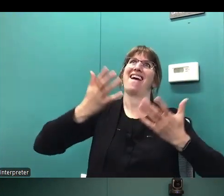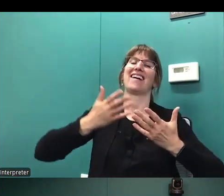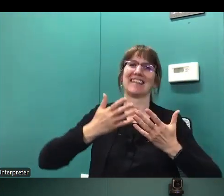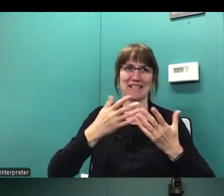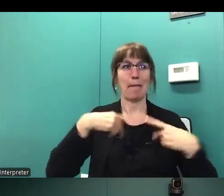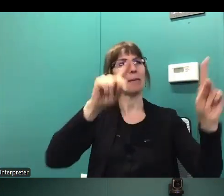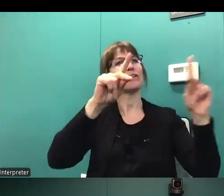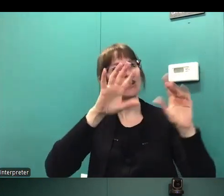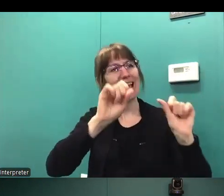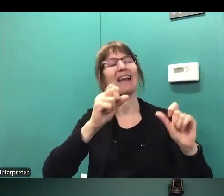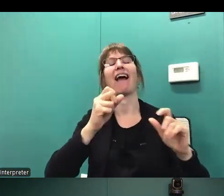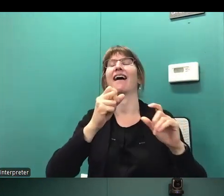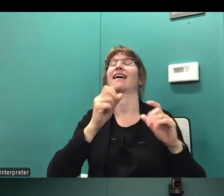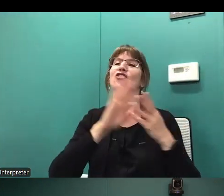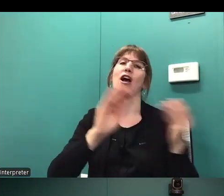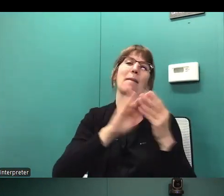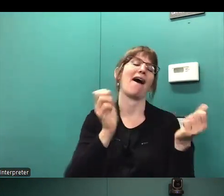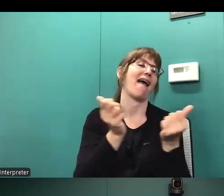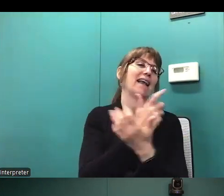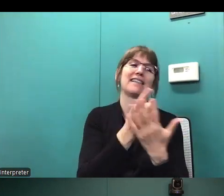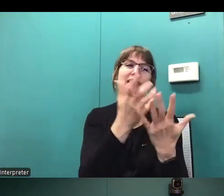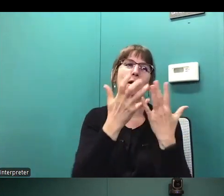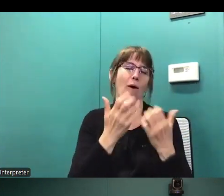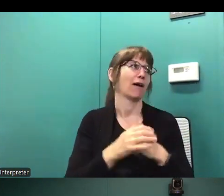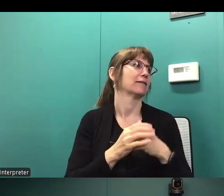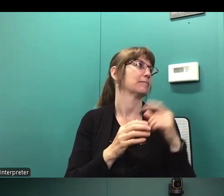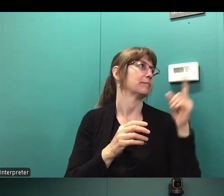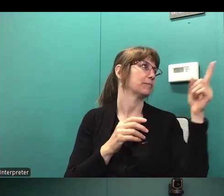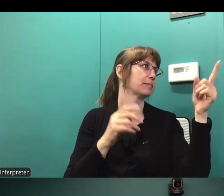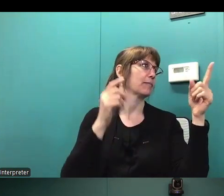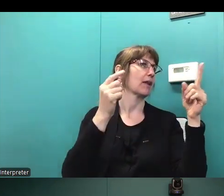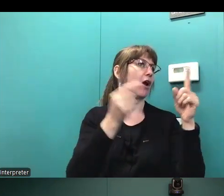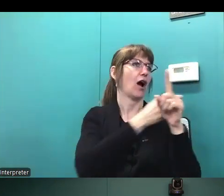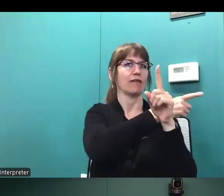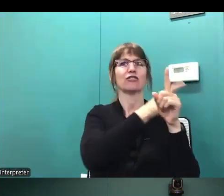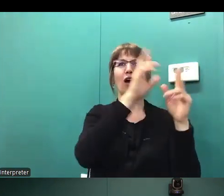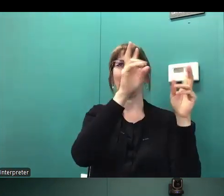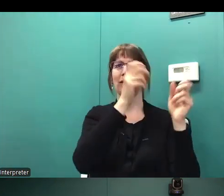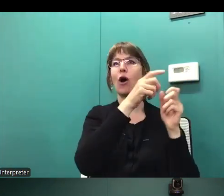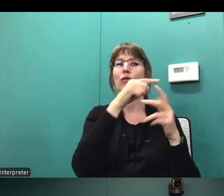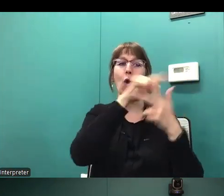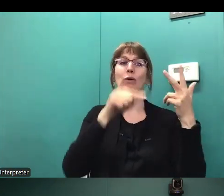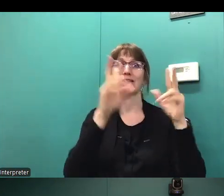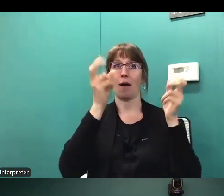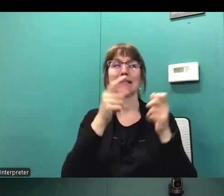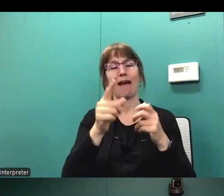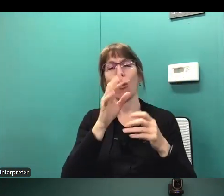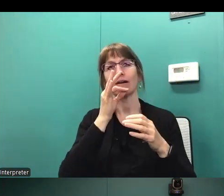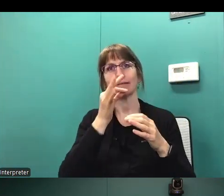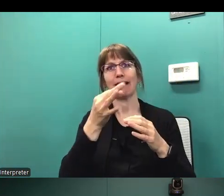give permission to talk about things they want to talk about anyway. All subjects, I they're think experts. They are experts in that.